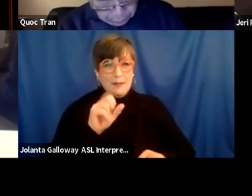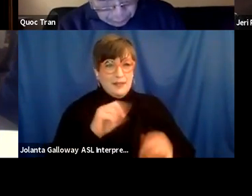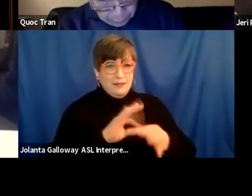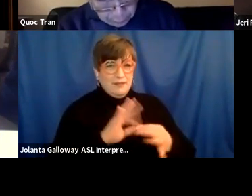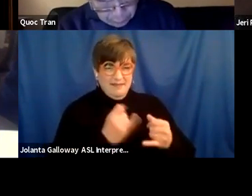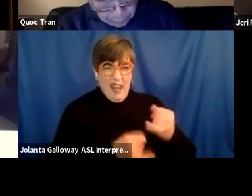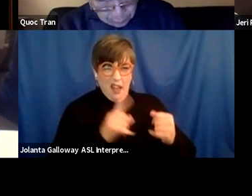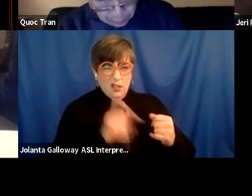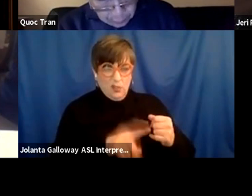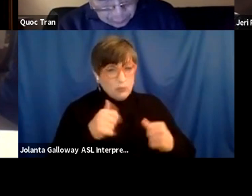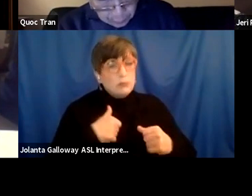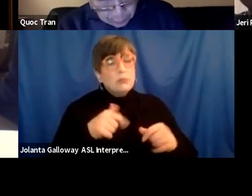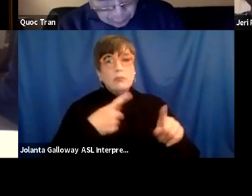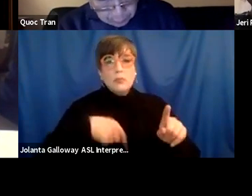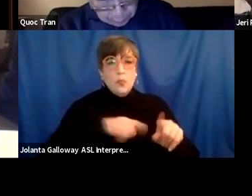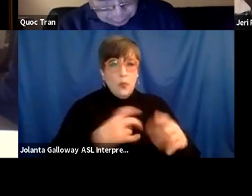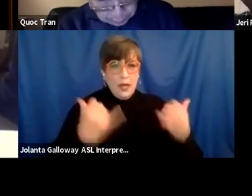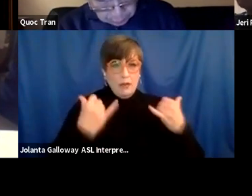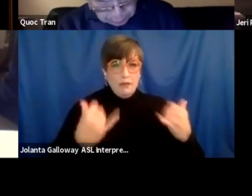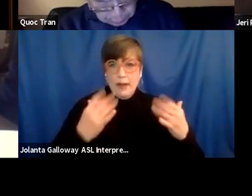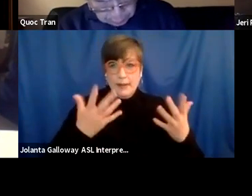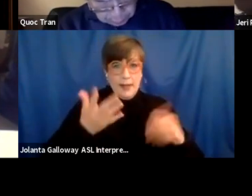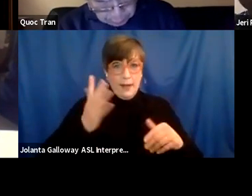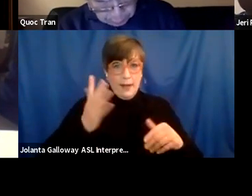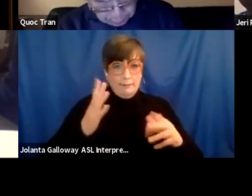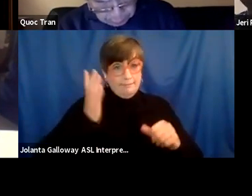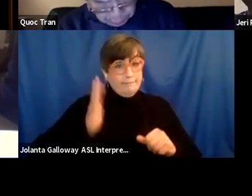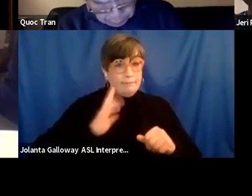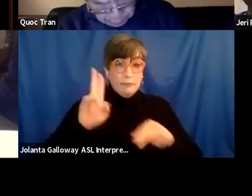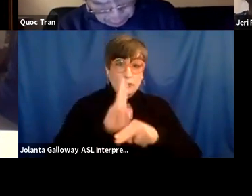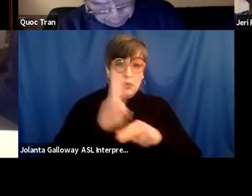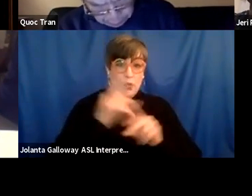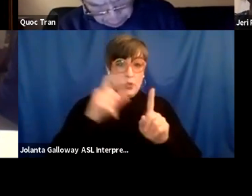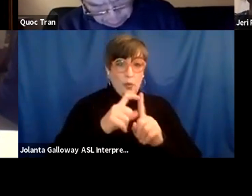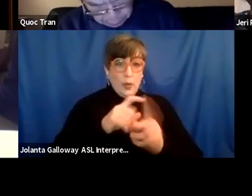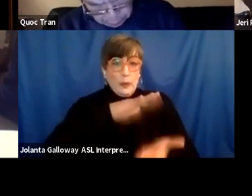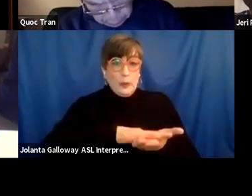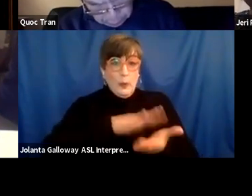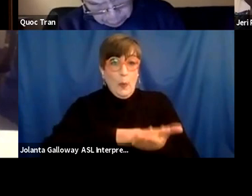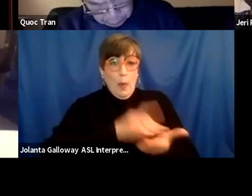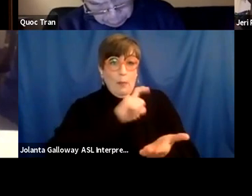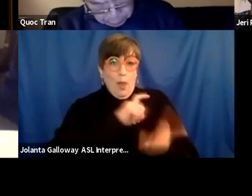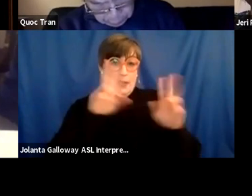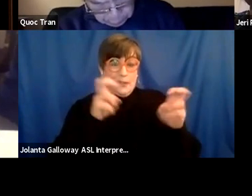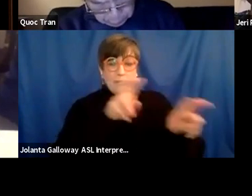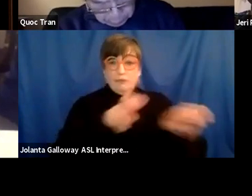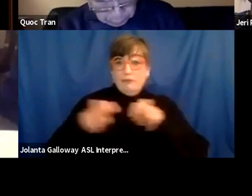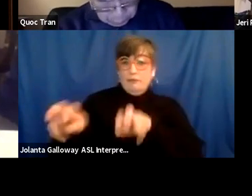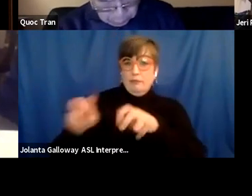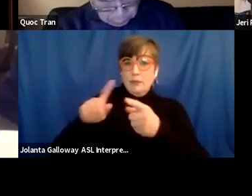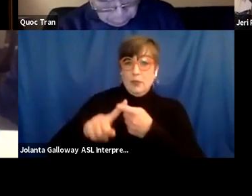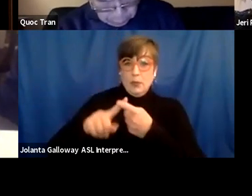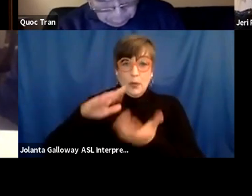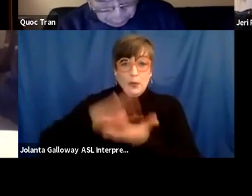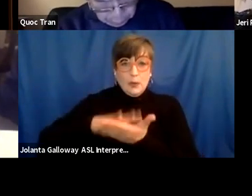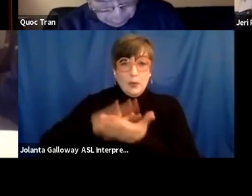as we move away from the title of school police to school safety officers, I was noticing on the cards it still says